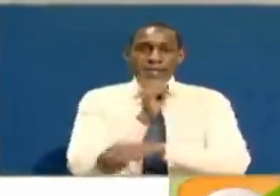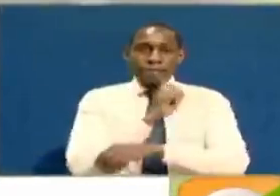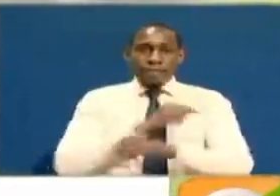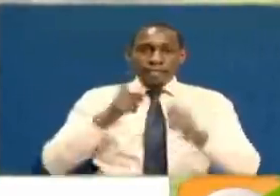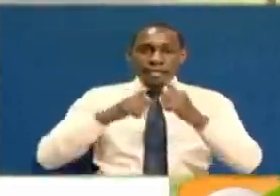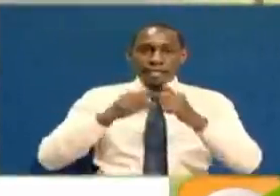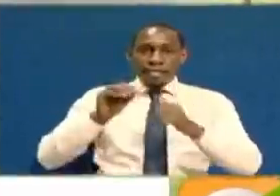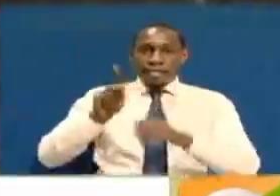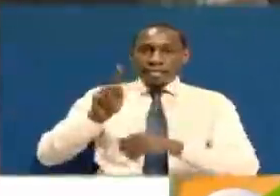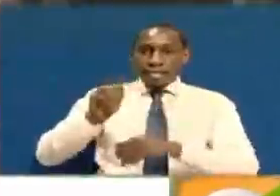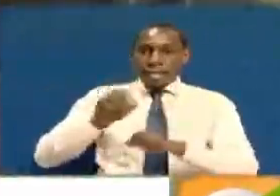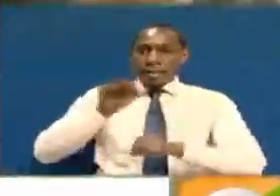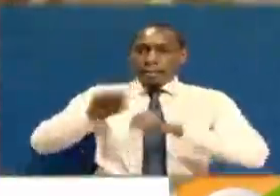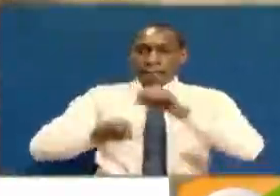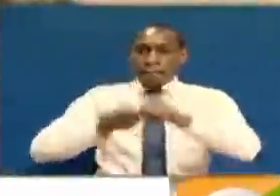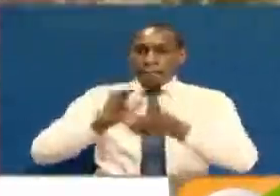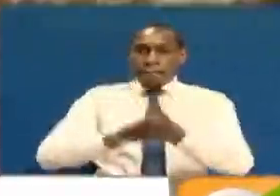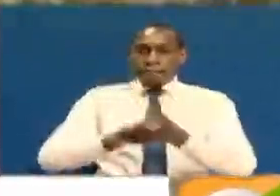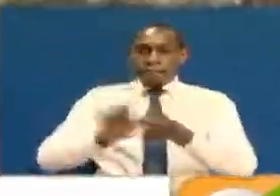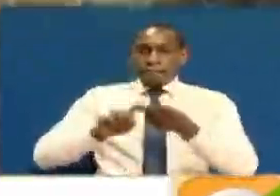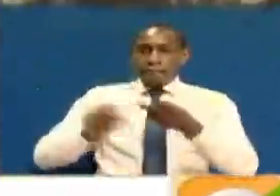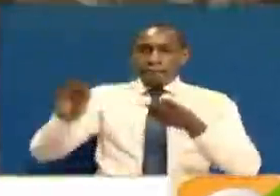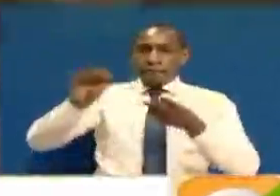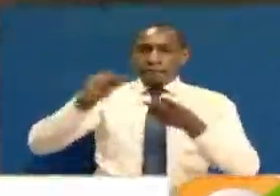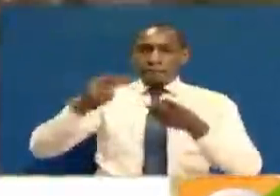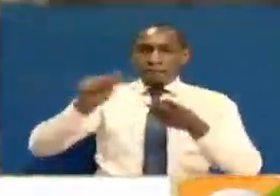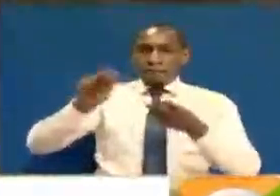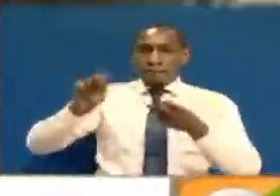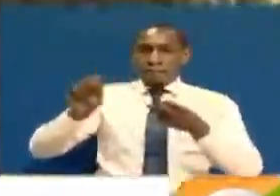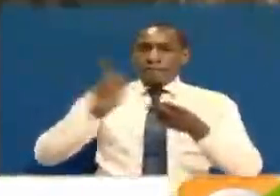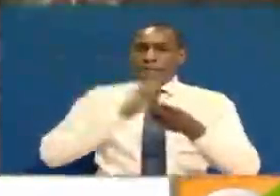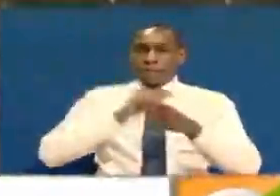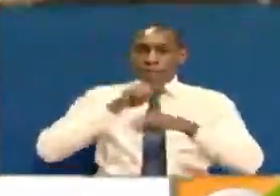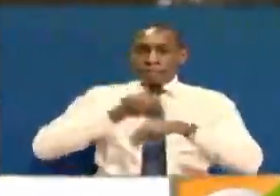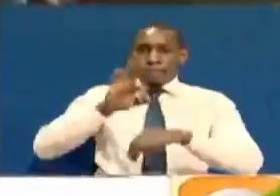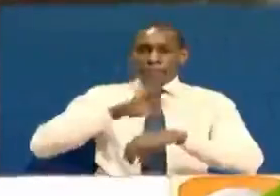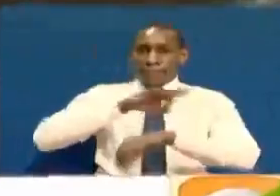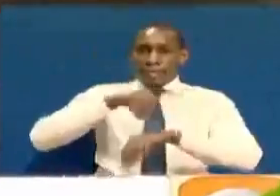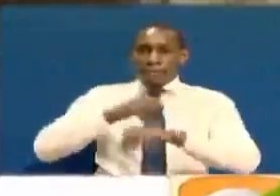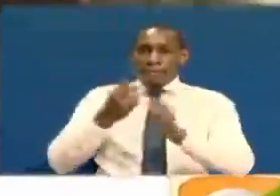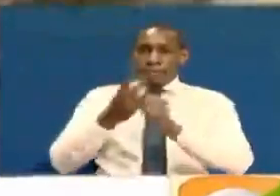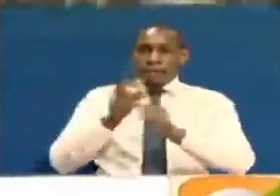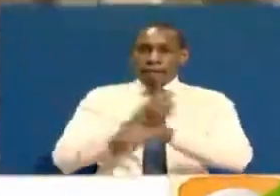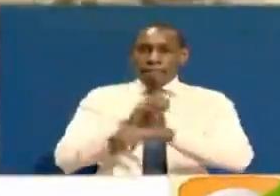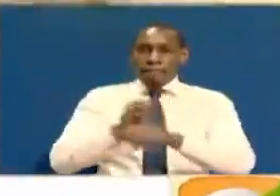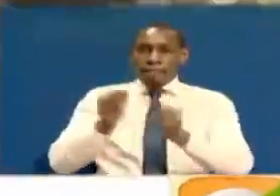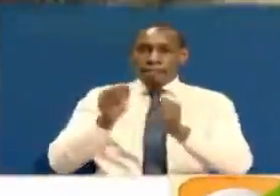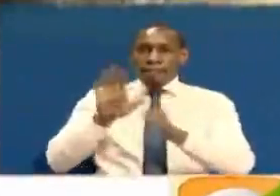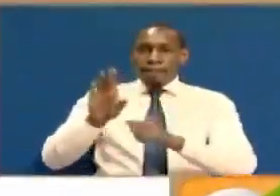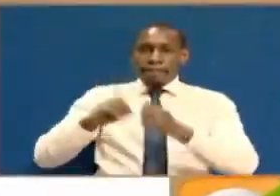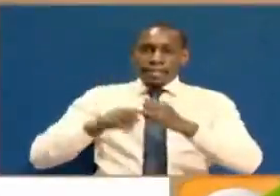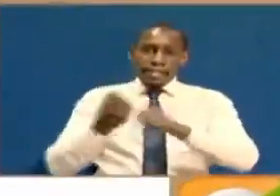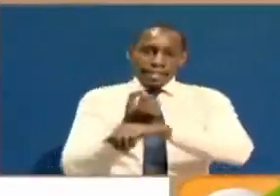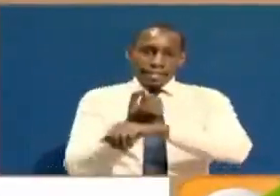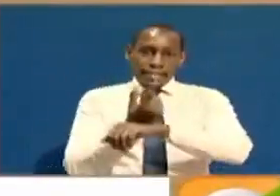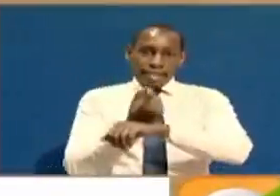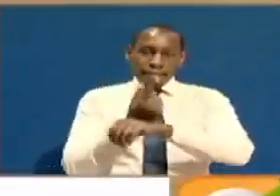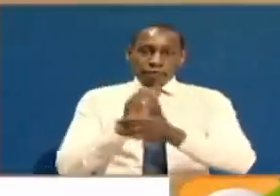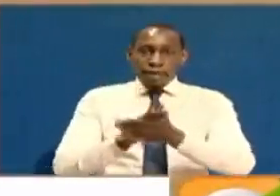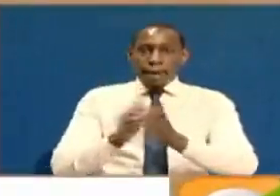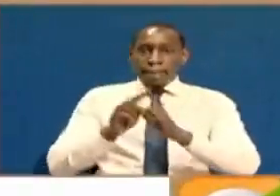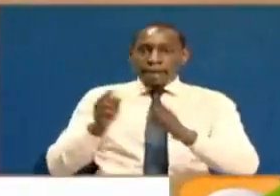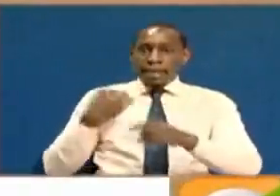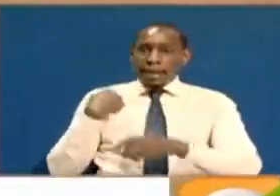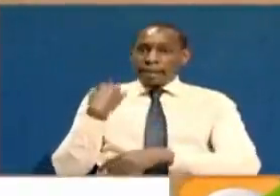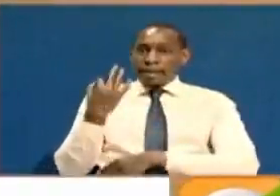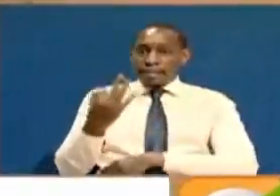the 60-kilometre course. Shane Burke finished second as he completed the race in 3 hours, 12 minutes and 56 seconds. Burke was